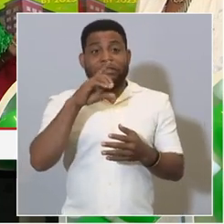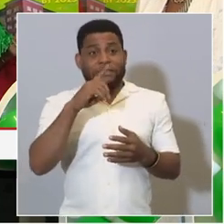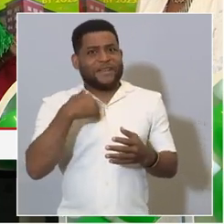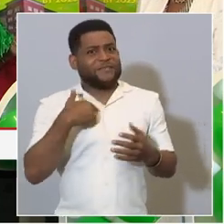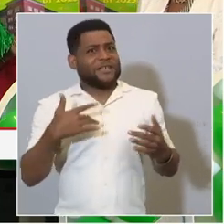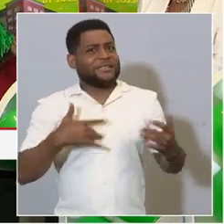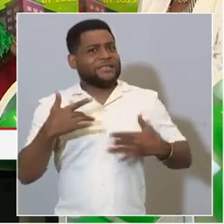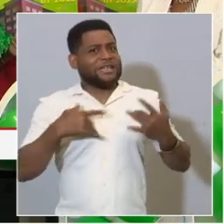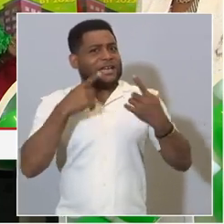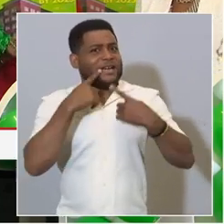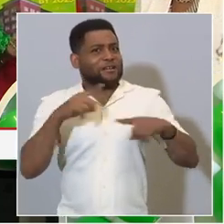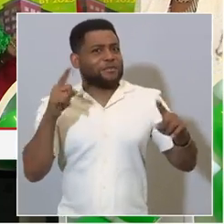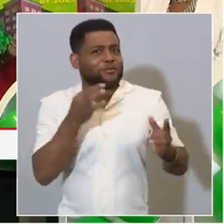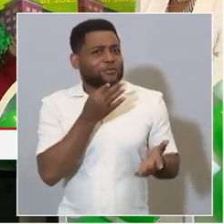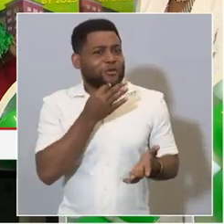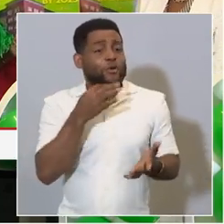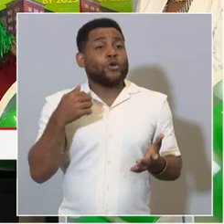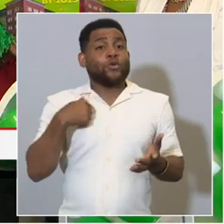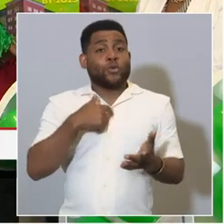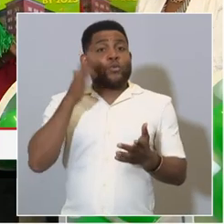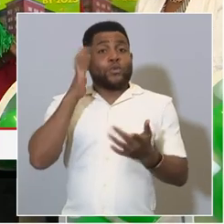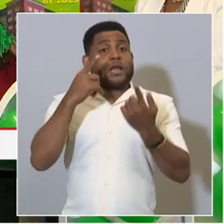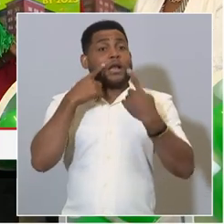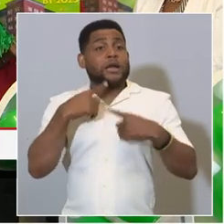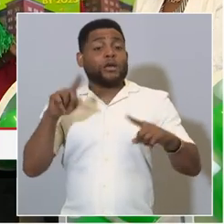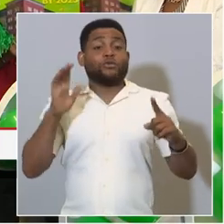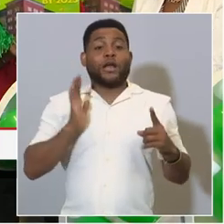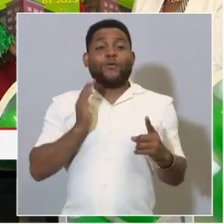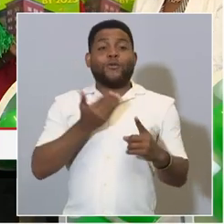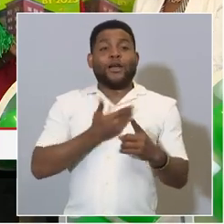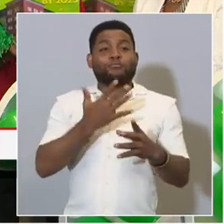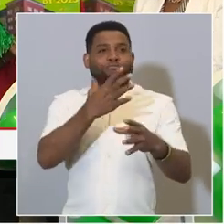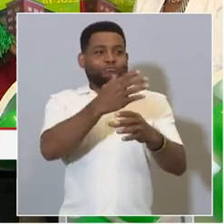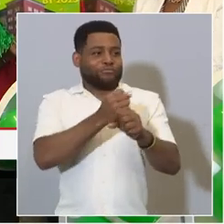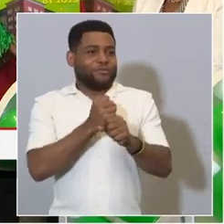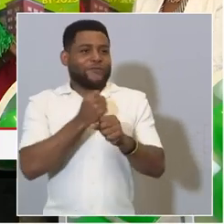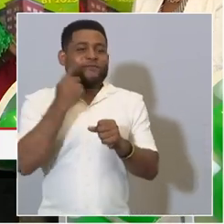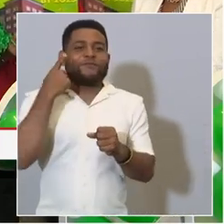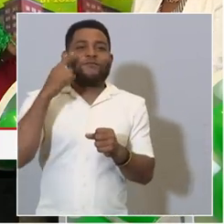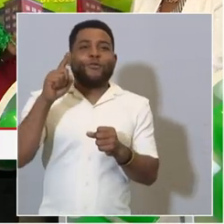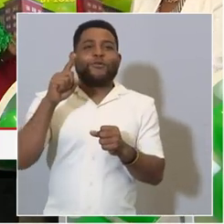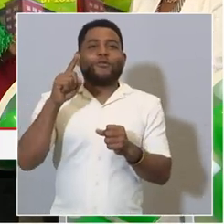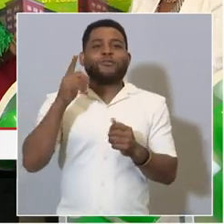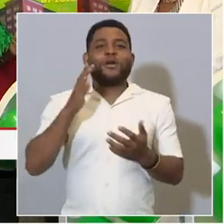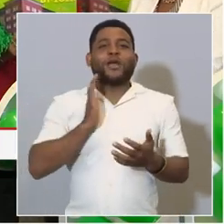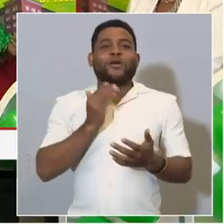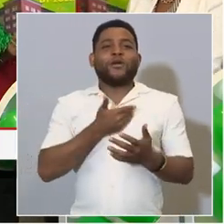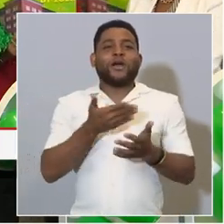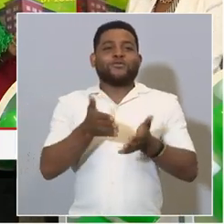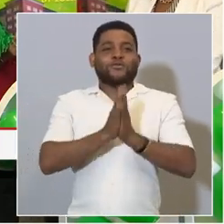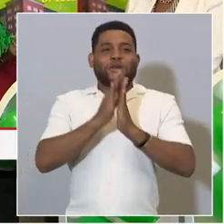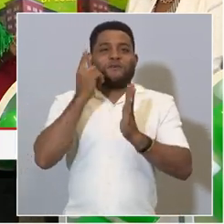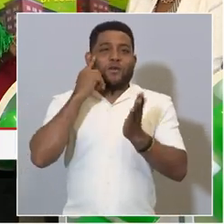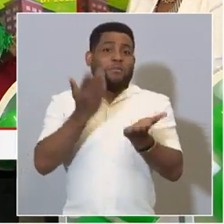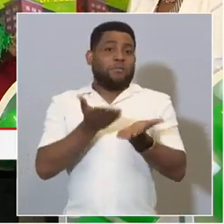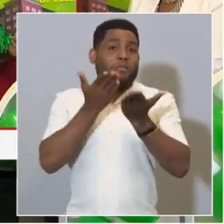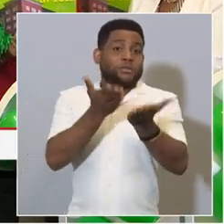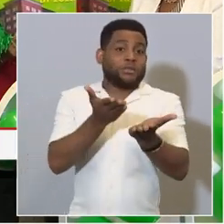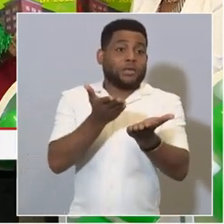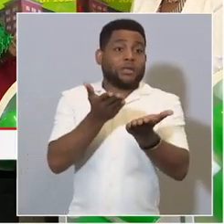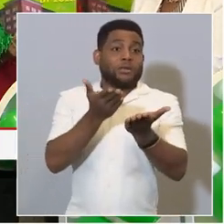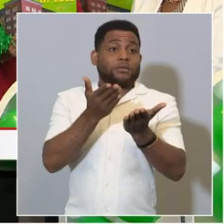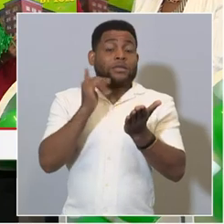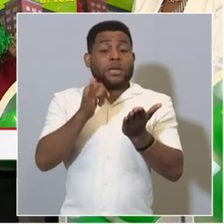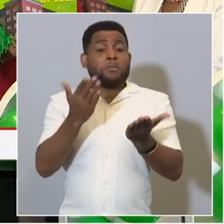recipients selected for our consolidated request for proposals for affordable housing projects. This RFP was tailored to address economic vacancies